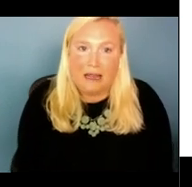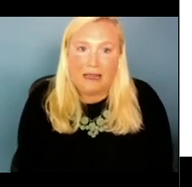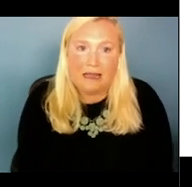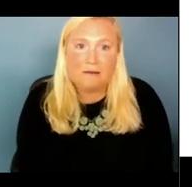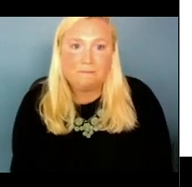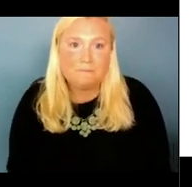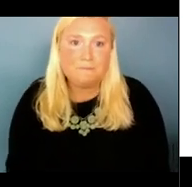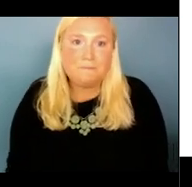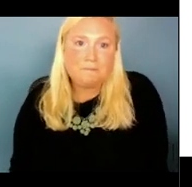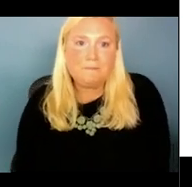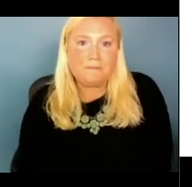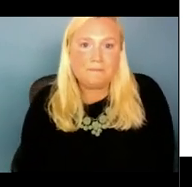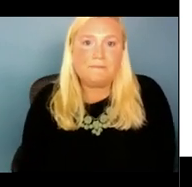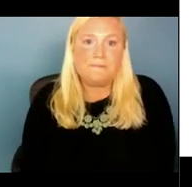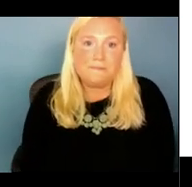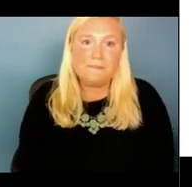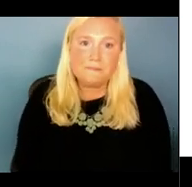mechanism, and playing.